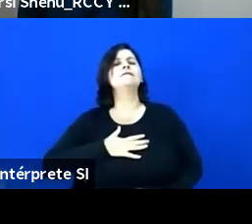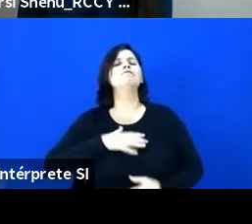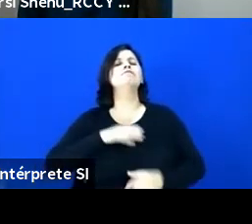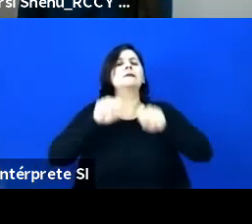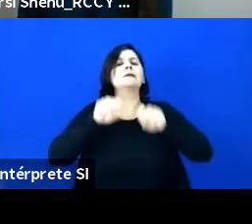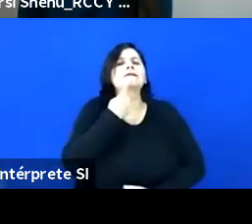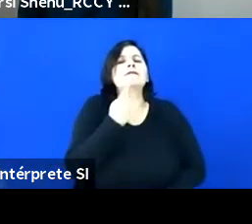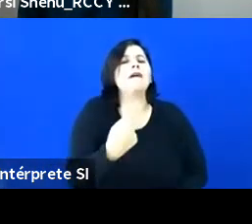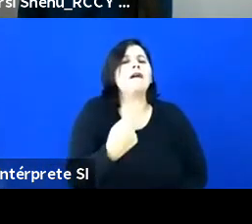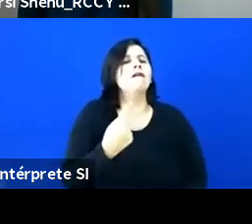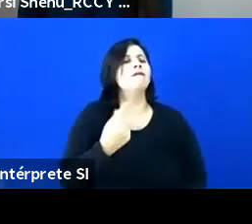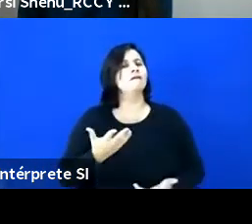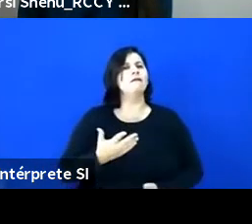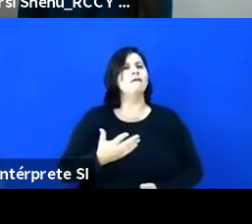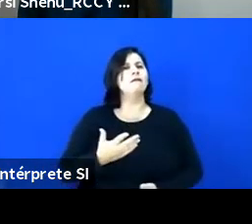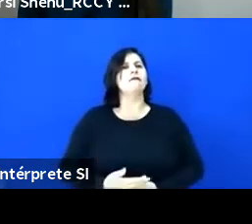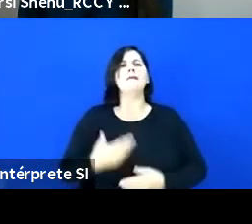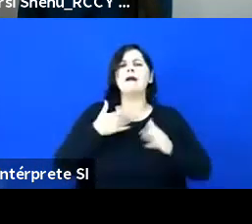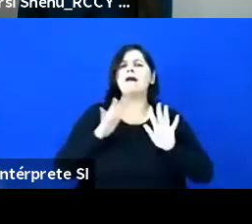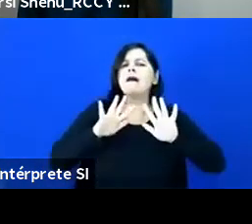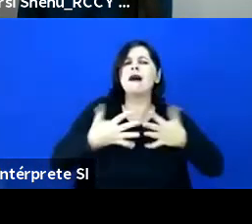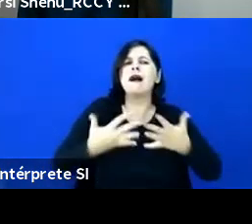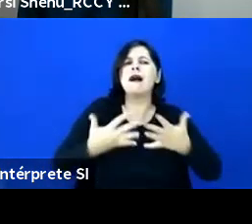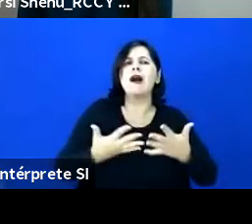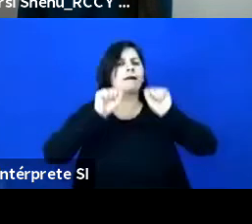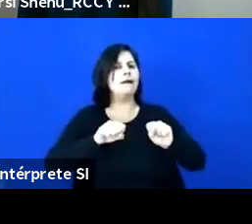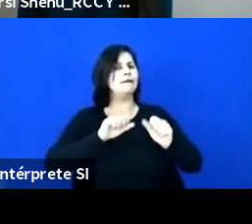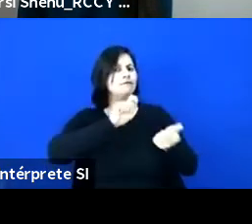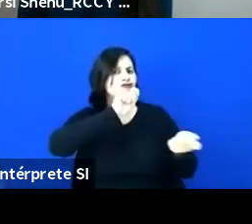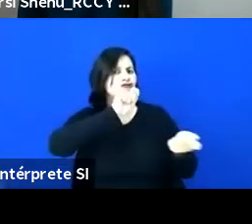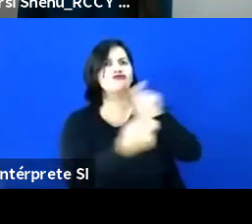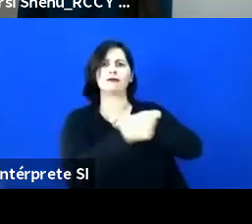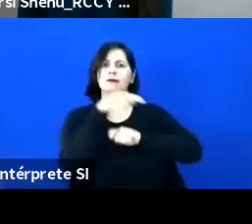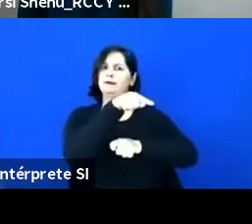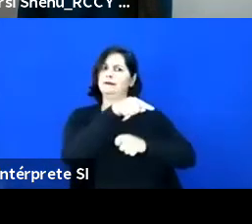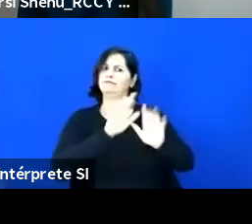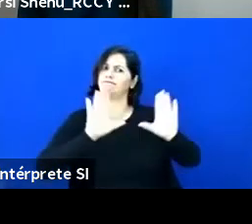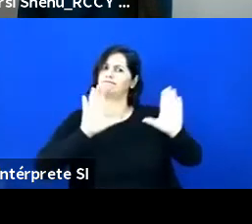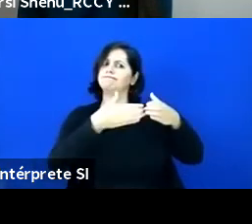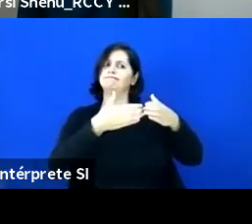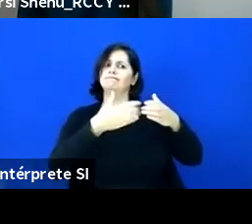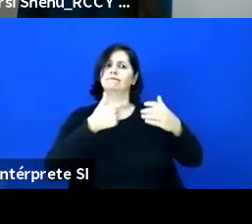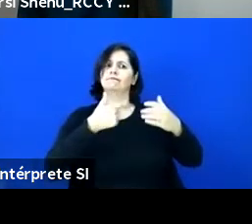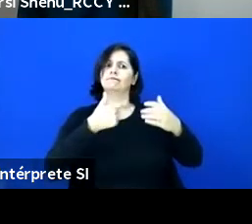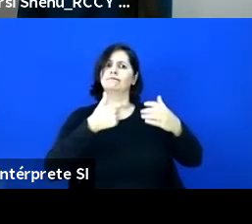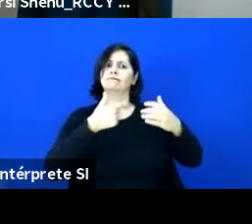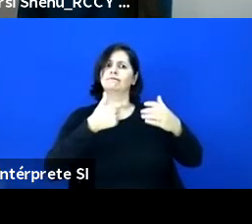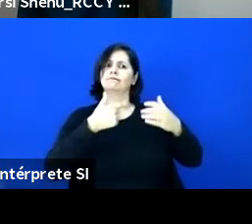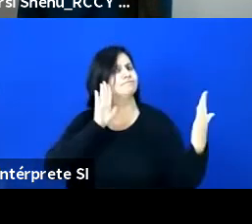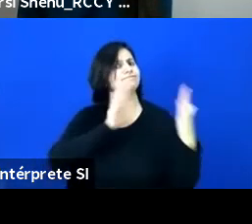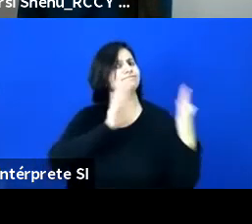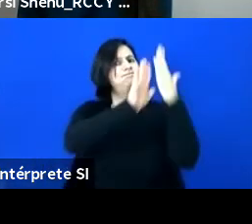challenge of these women facing terrorism and not only. We have been holding, and I invite you all to visit,